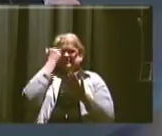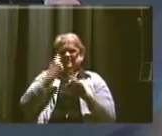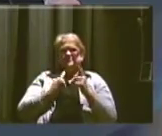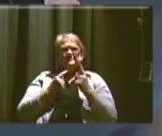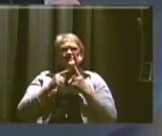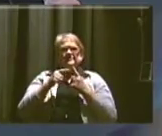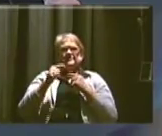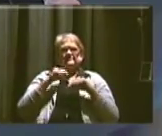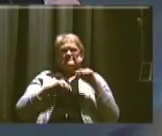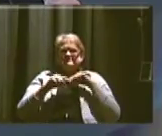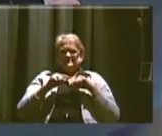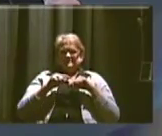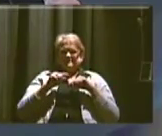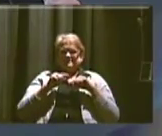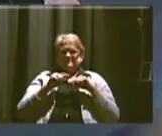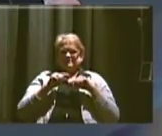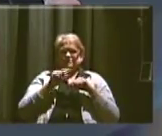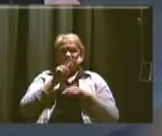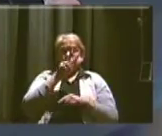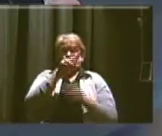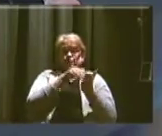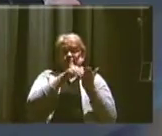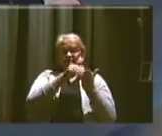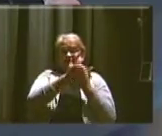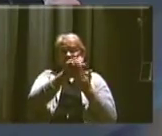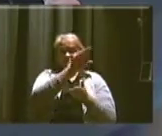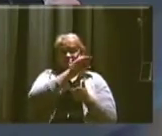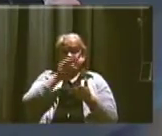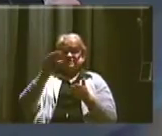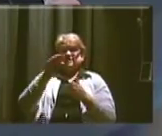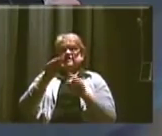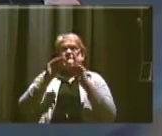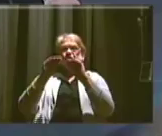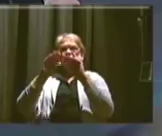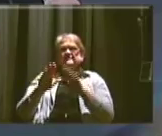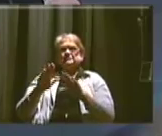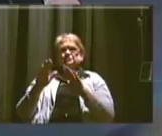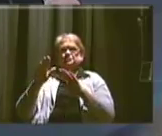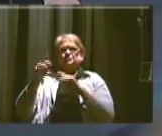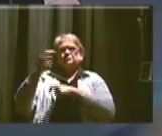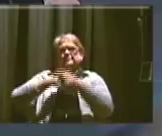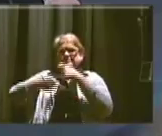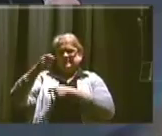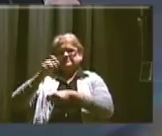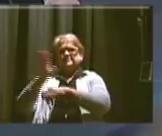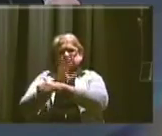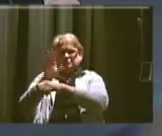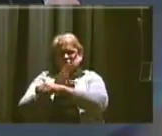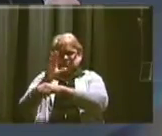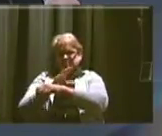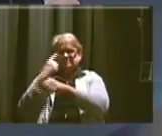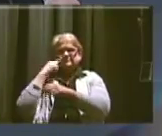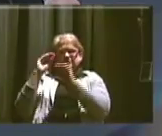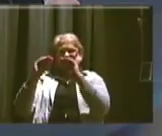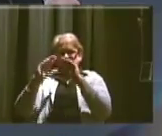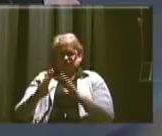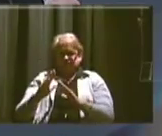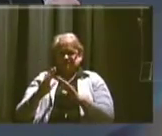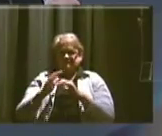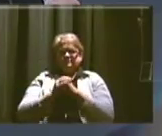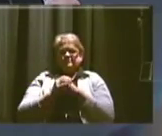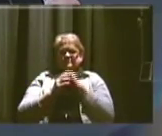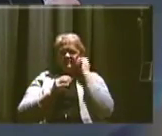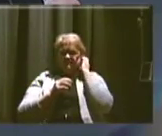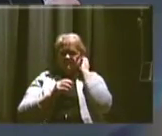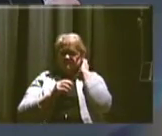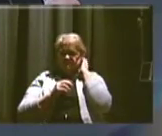we also outlay $2 million for the teacher replacement of computers. That's also done. Then any